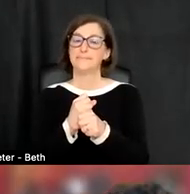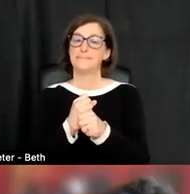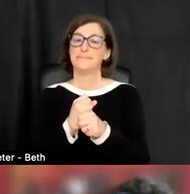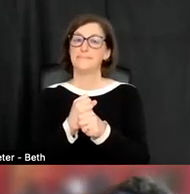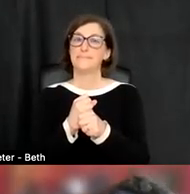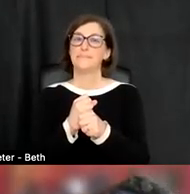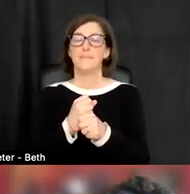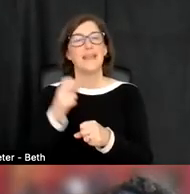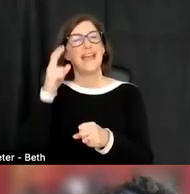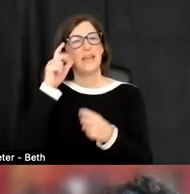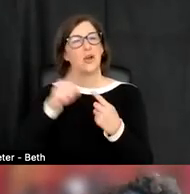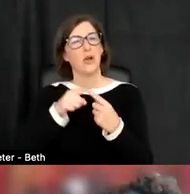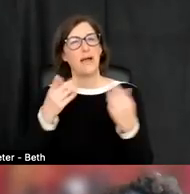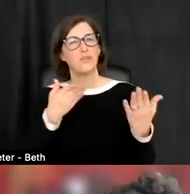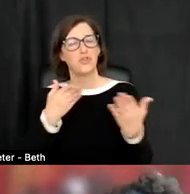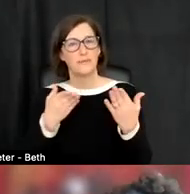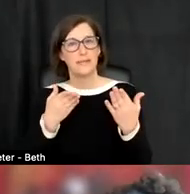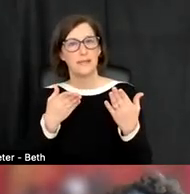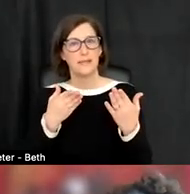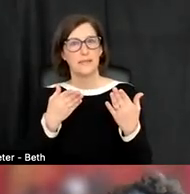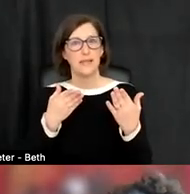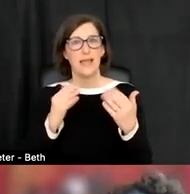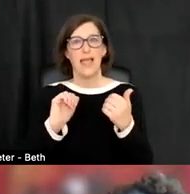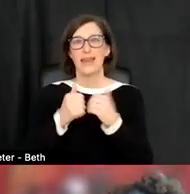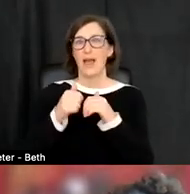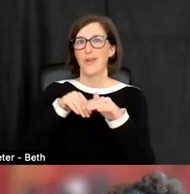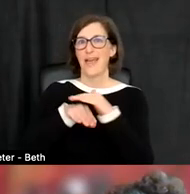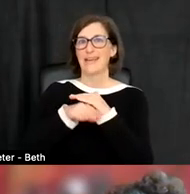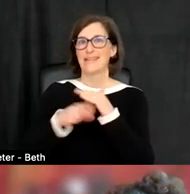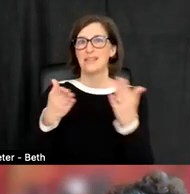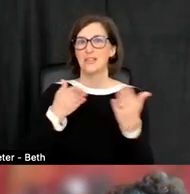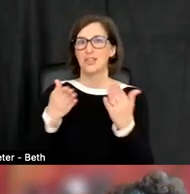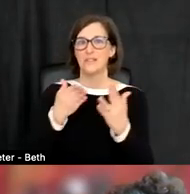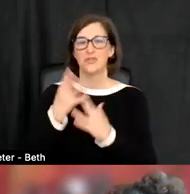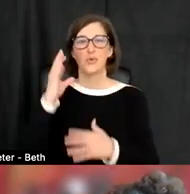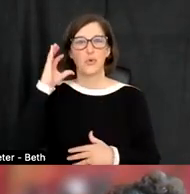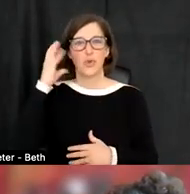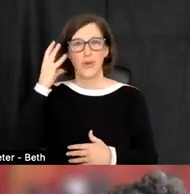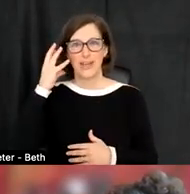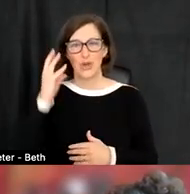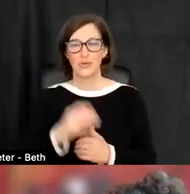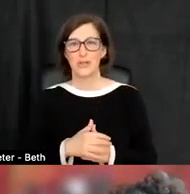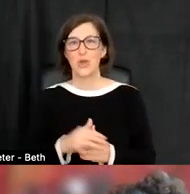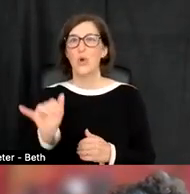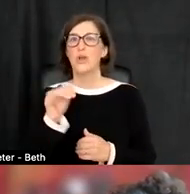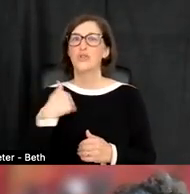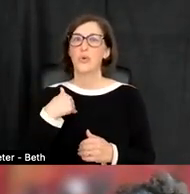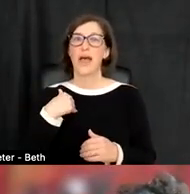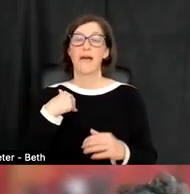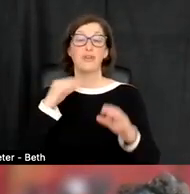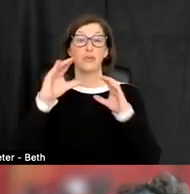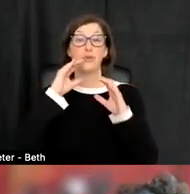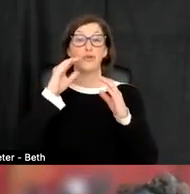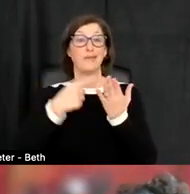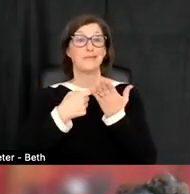hear about the services and where to access the services through the radios. We also have community conversations, because we